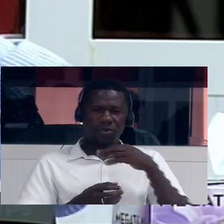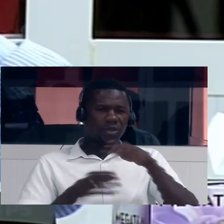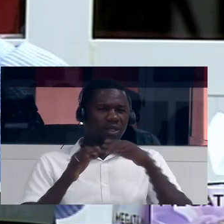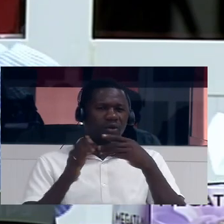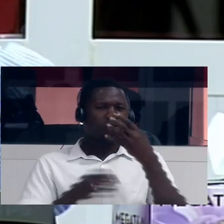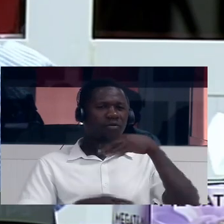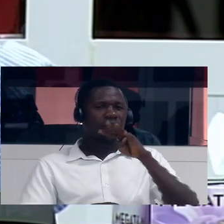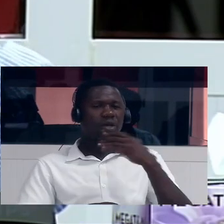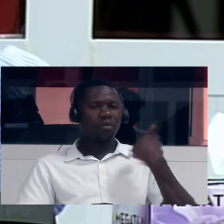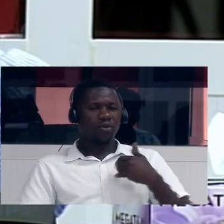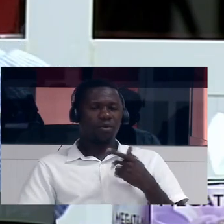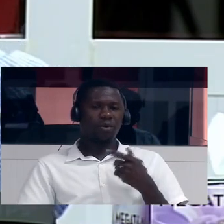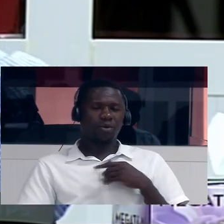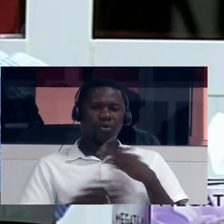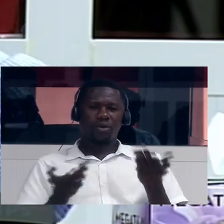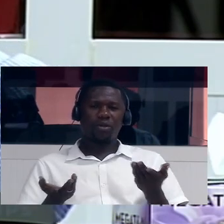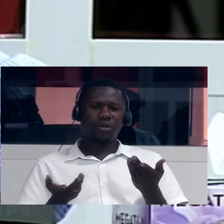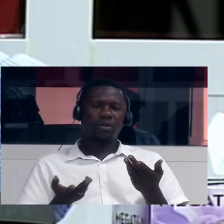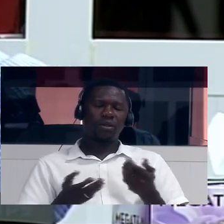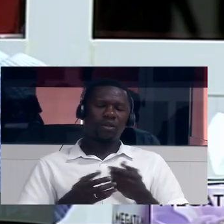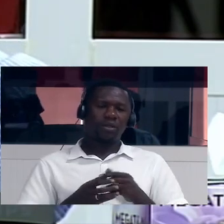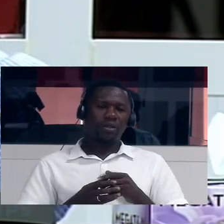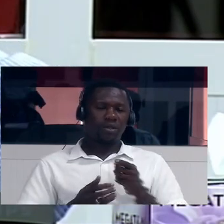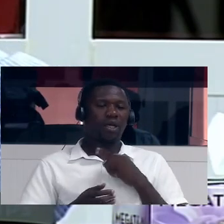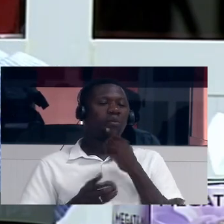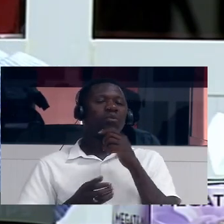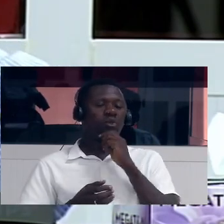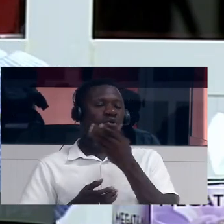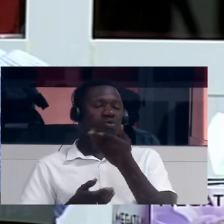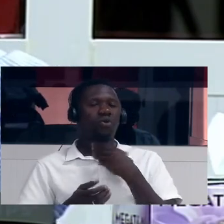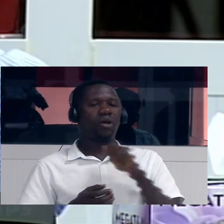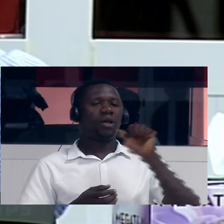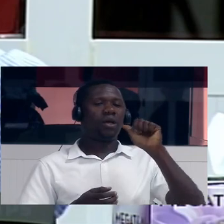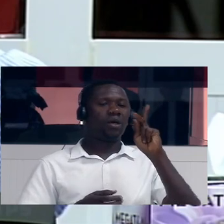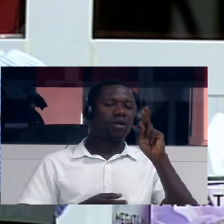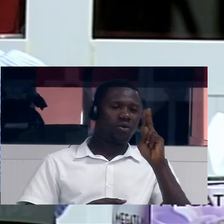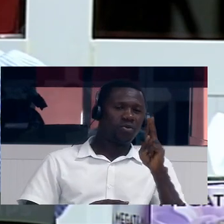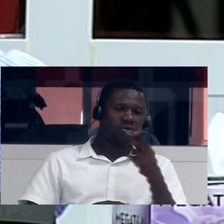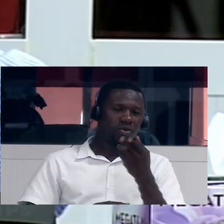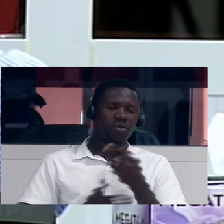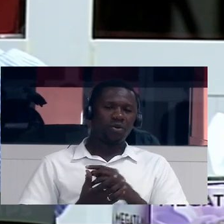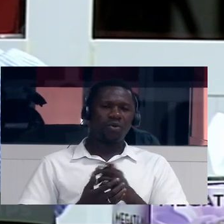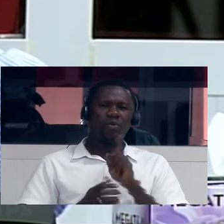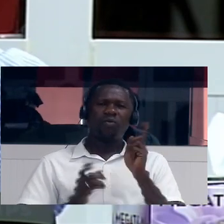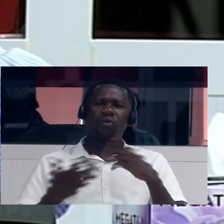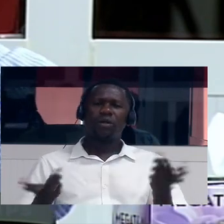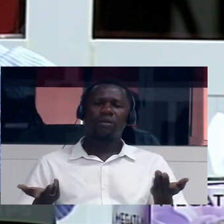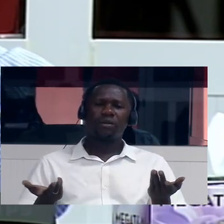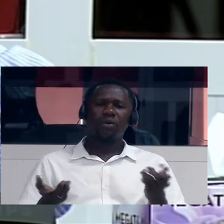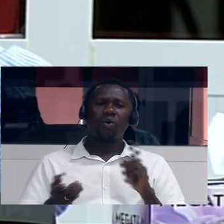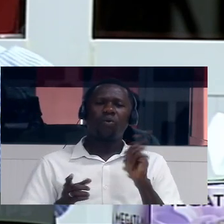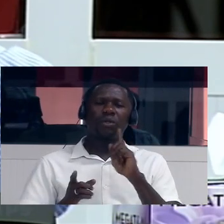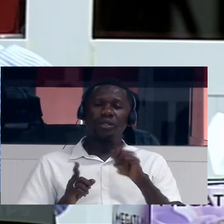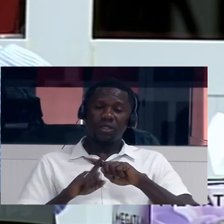boss, you know, yen akungen." "What do you mean, yen akungen? We are aku. What? So what? What is the